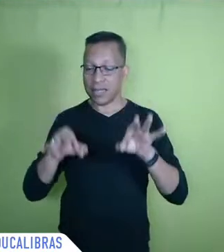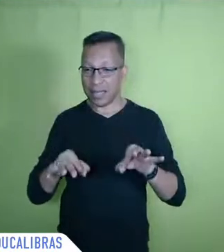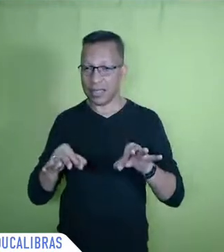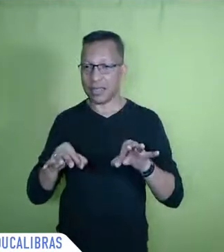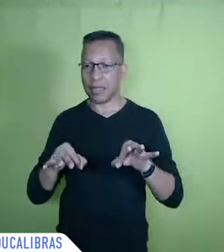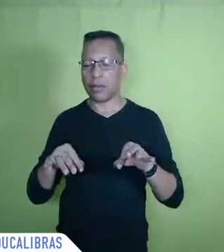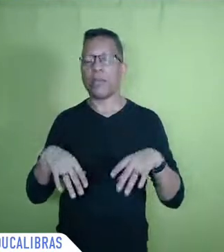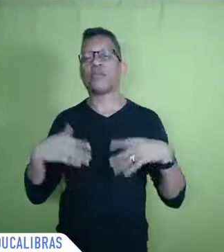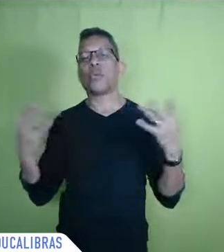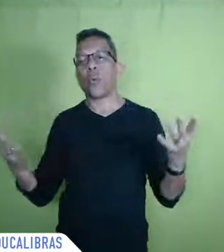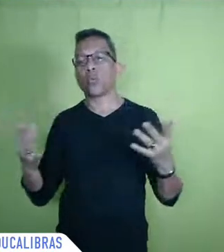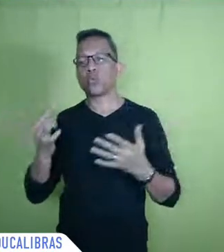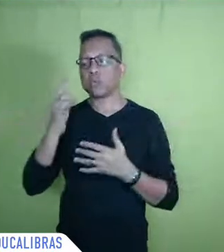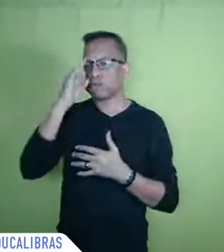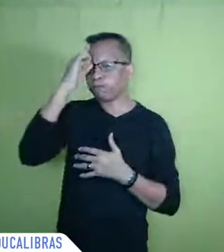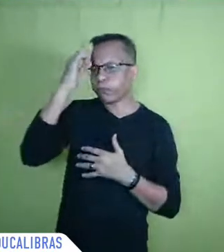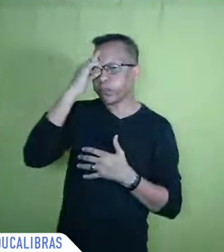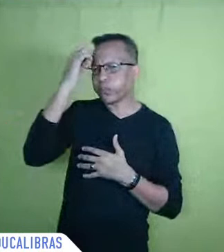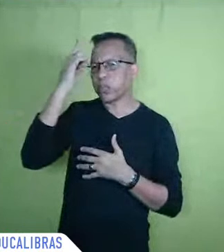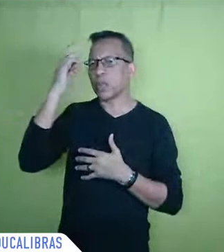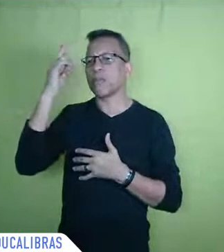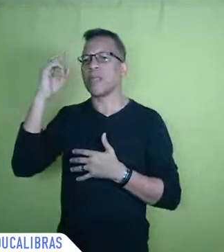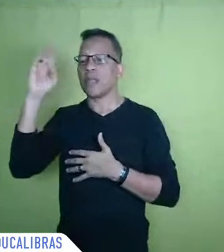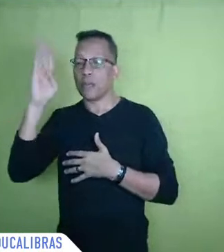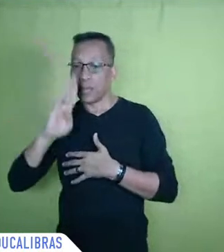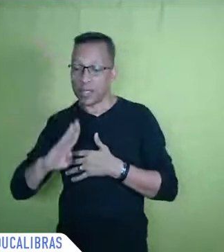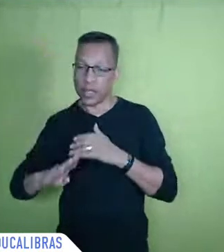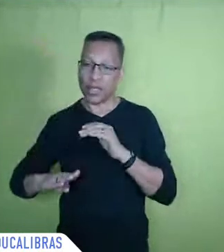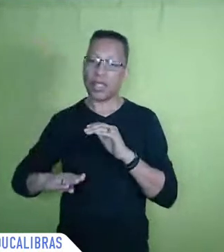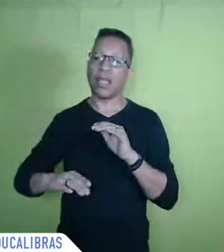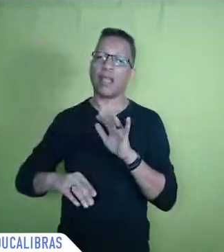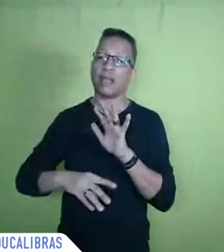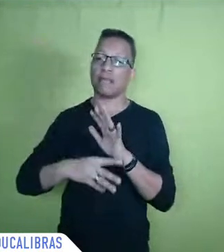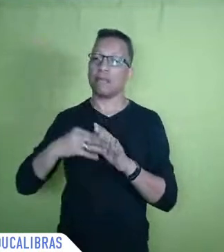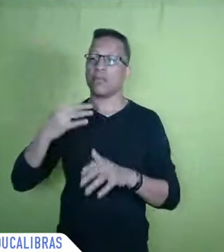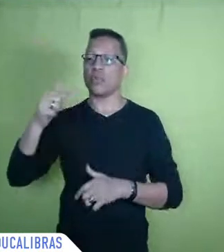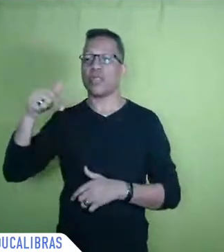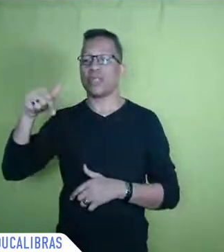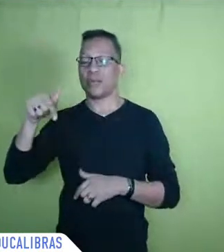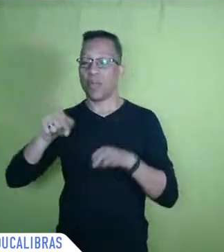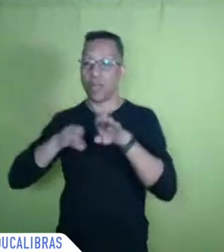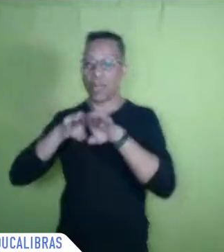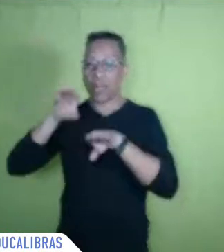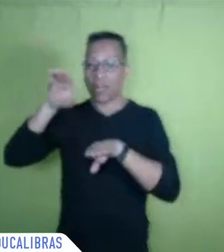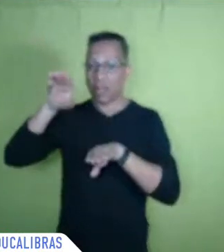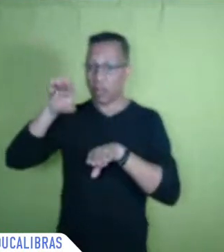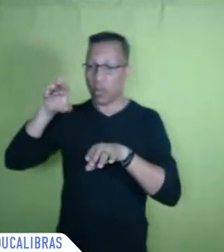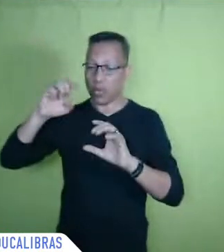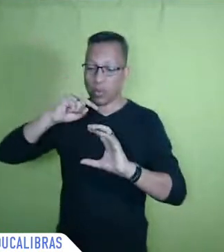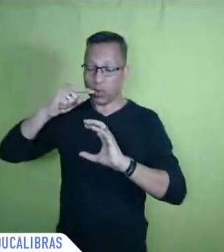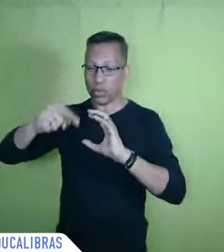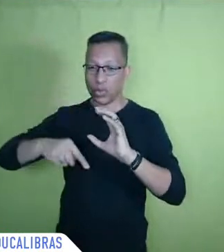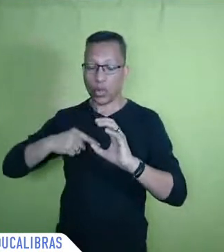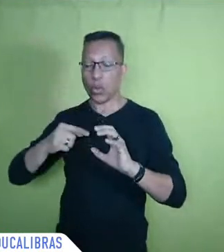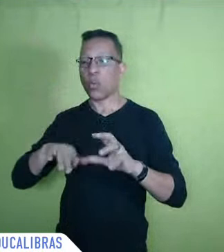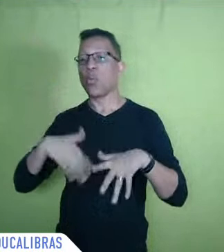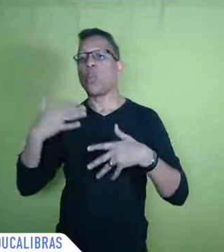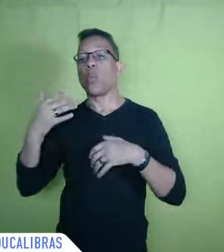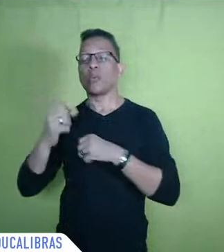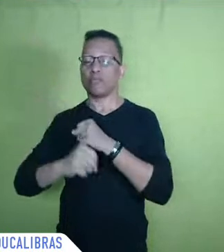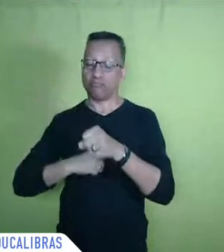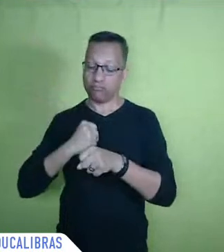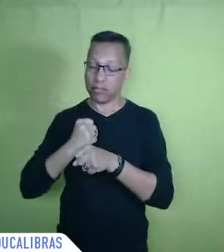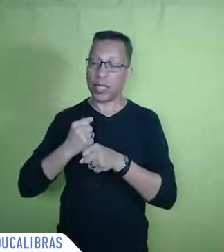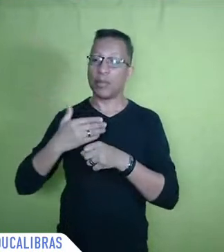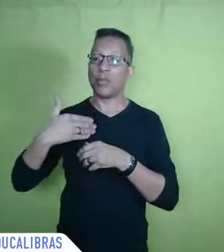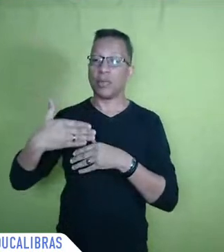applied. The question is, with the 7th most unequal country in the world, how long